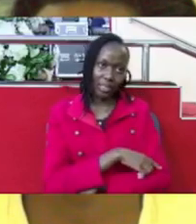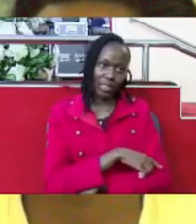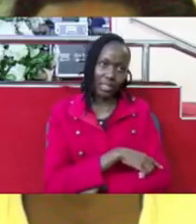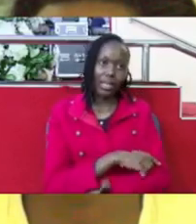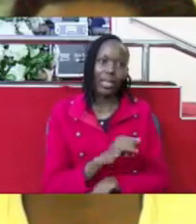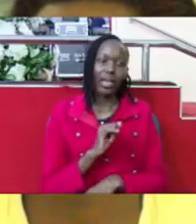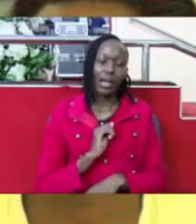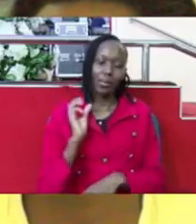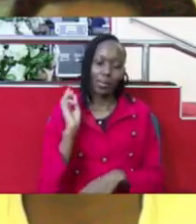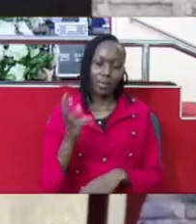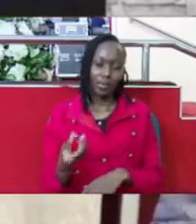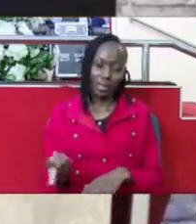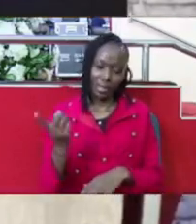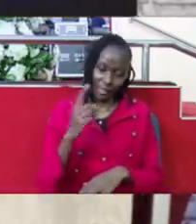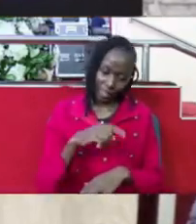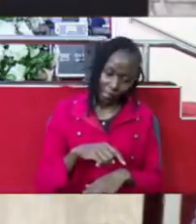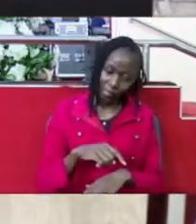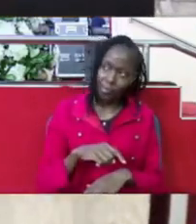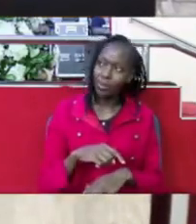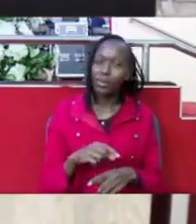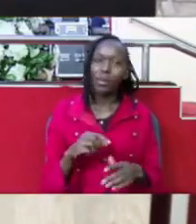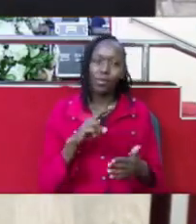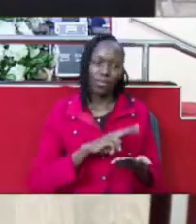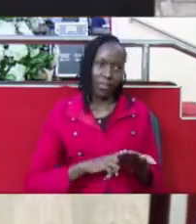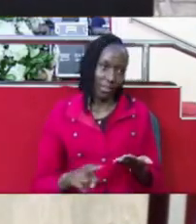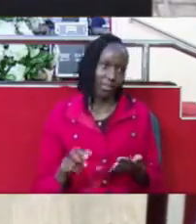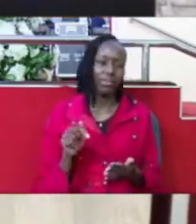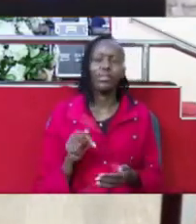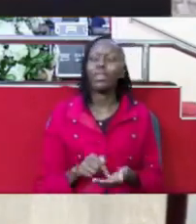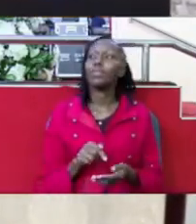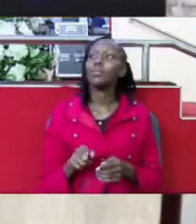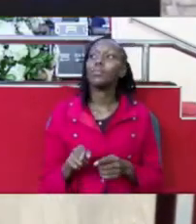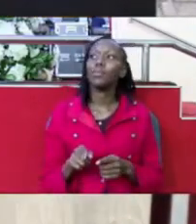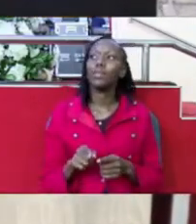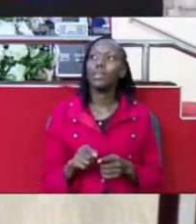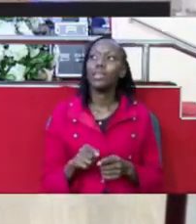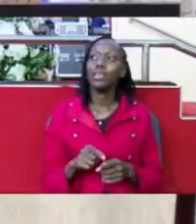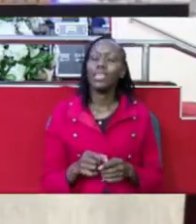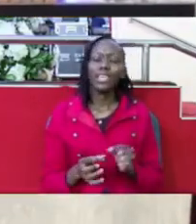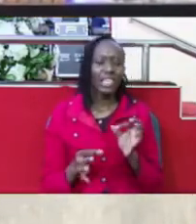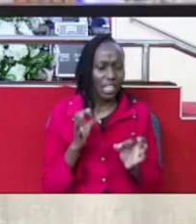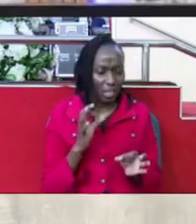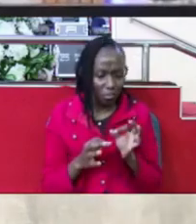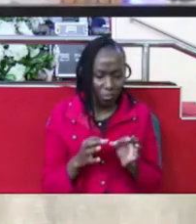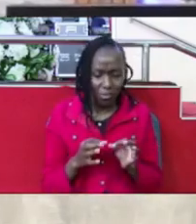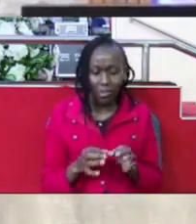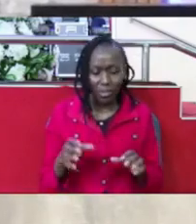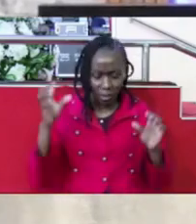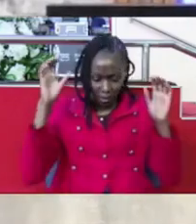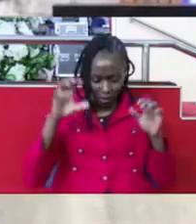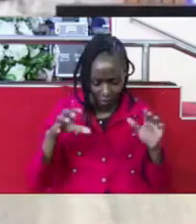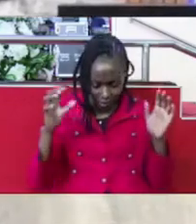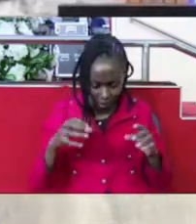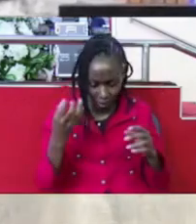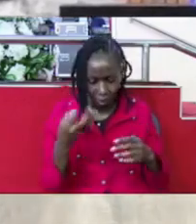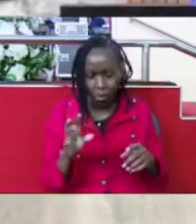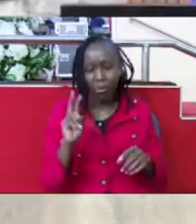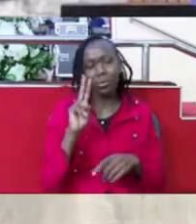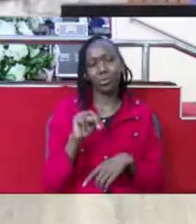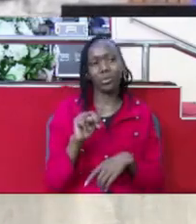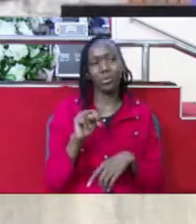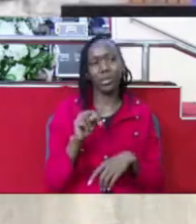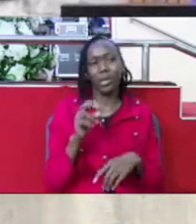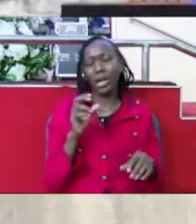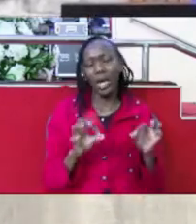across this verse. Nitakuja nione verse hii. So whether it rained or not. Ya kwamba ikinyesha whether she was there or